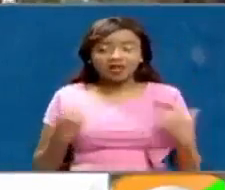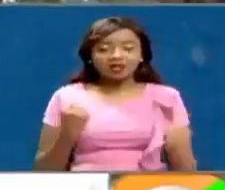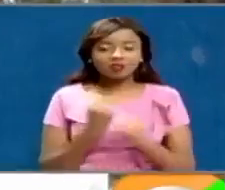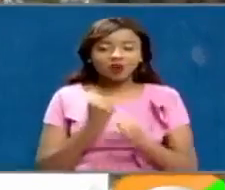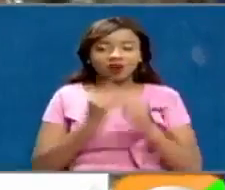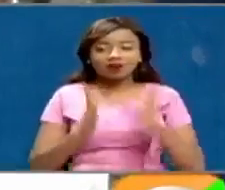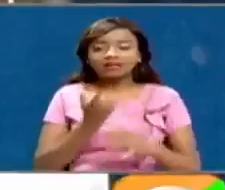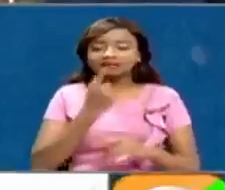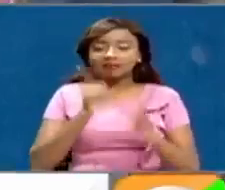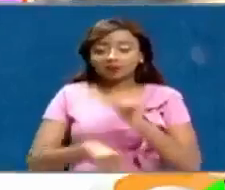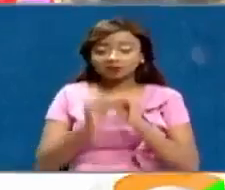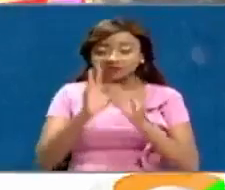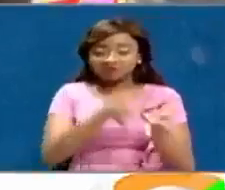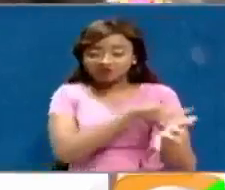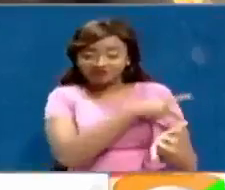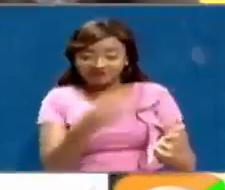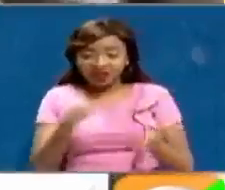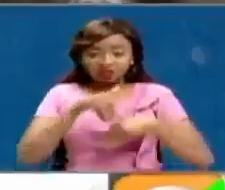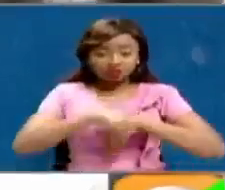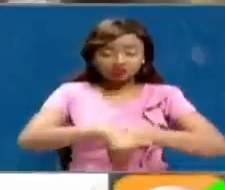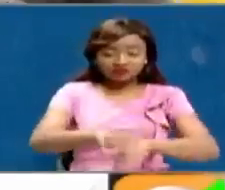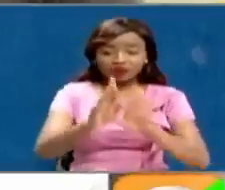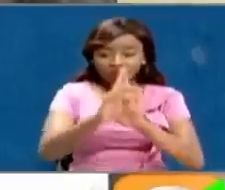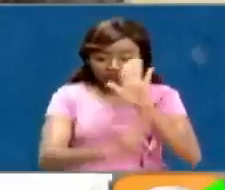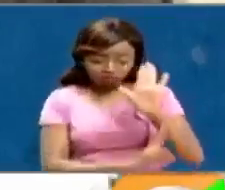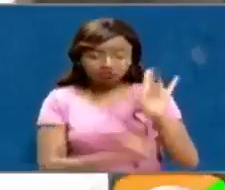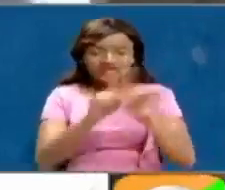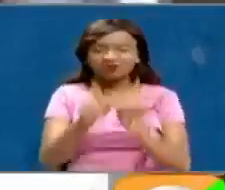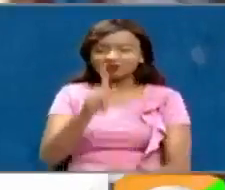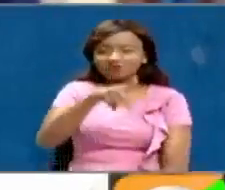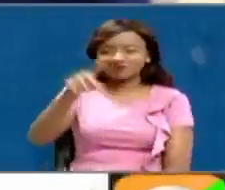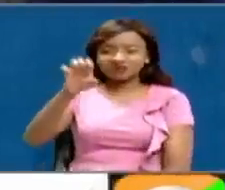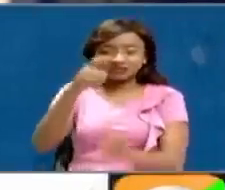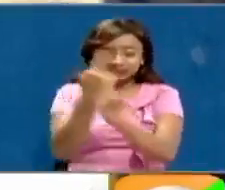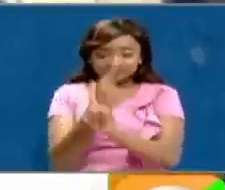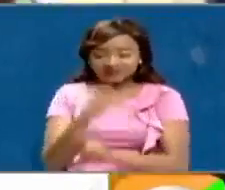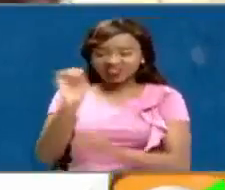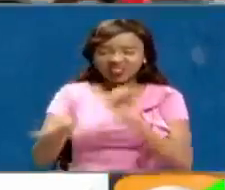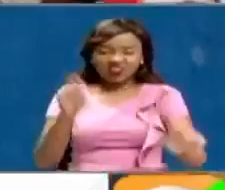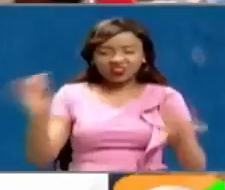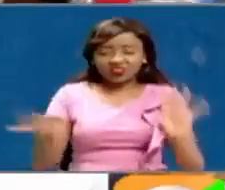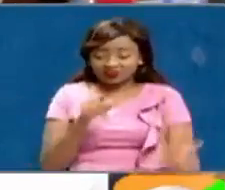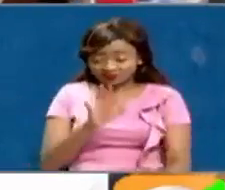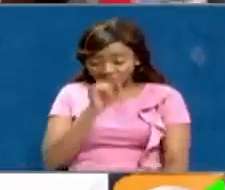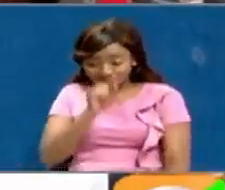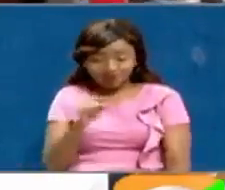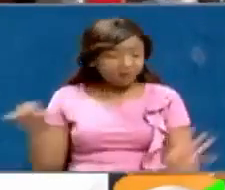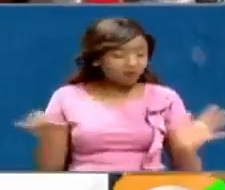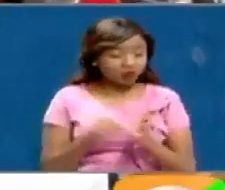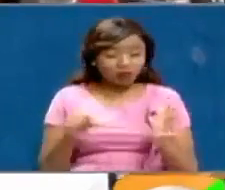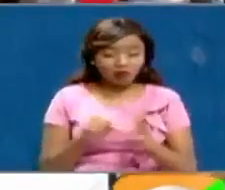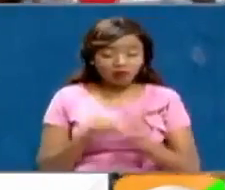failure to observe safety protocols and incorrect disposal of protective gear is one of the reasons infections and